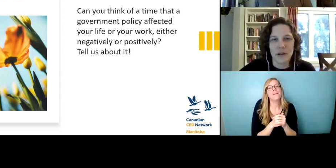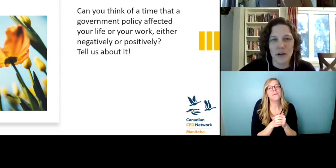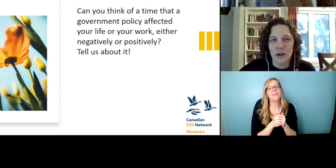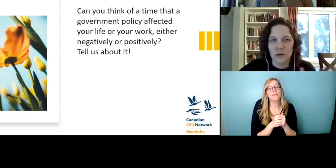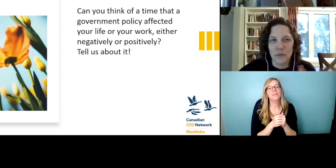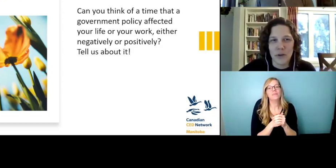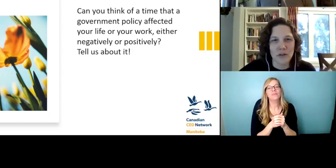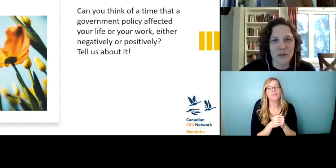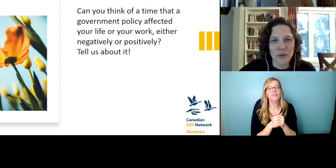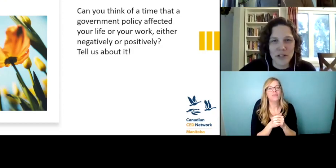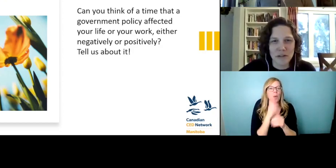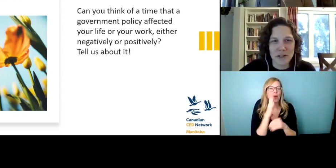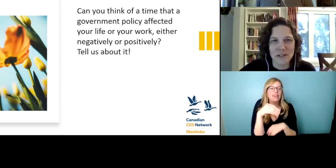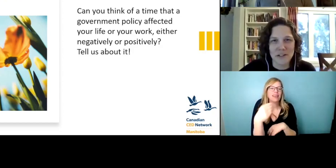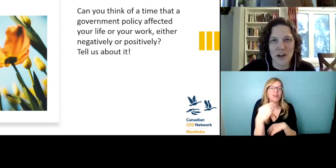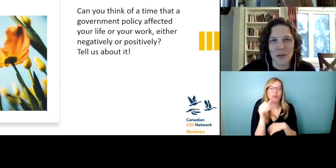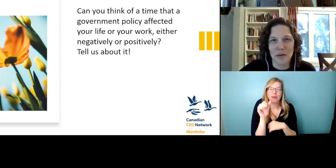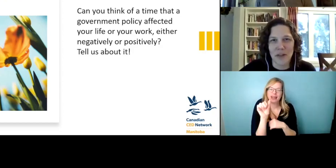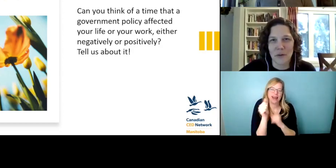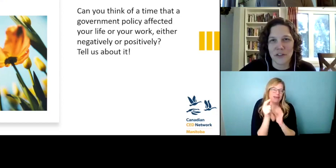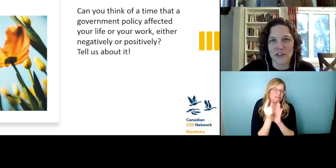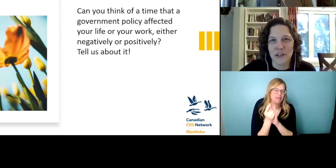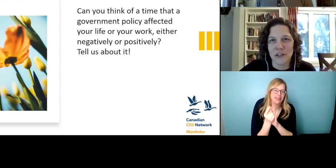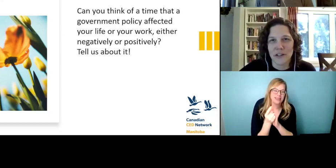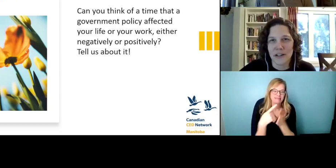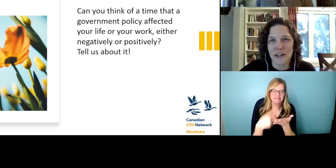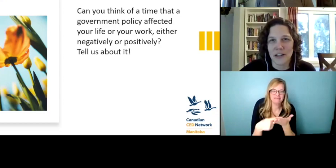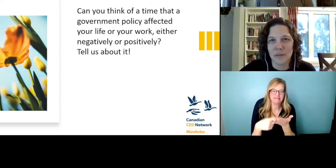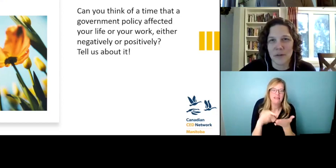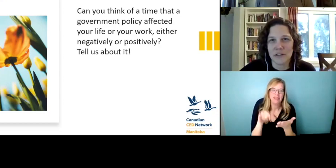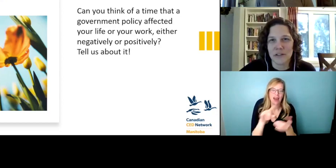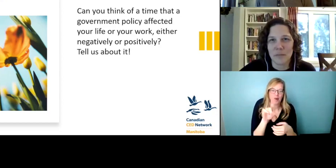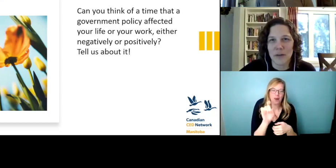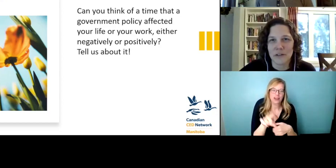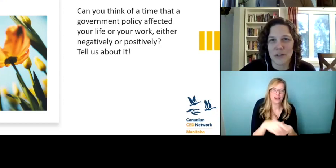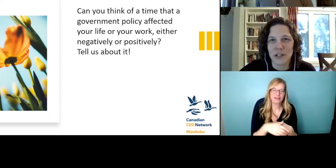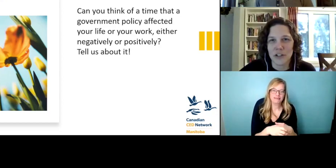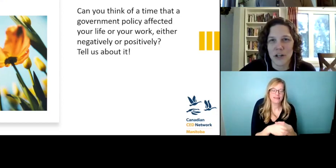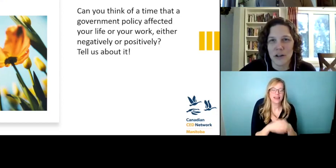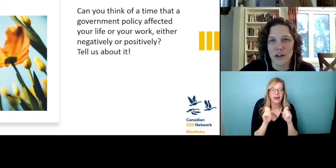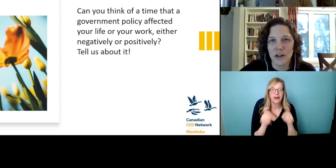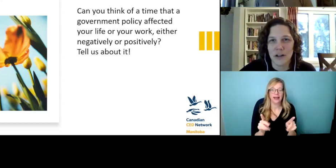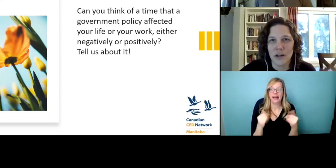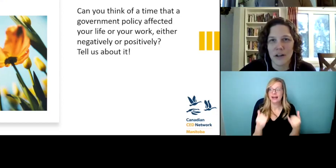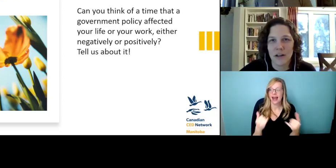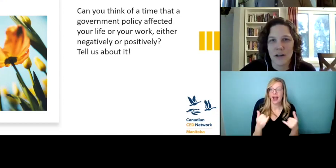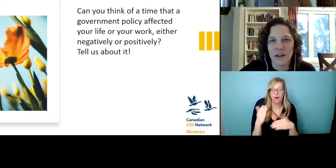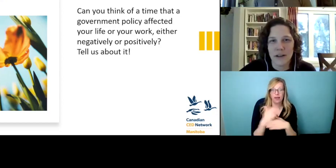give you about 10 minutes to talk about that question i'm going to stop my screen share